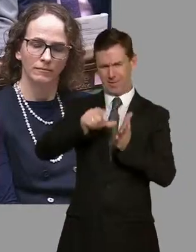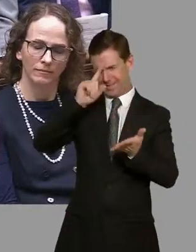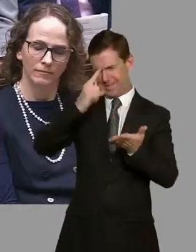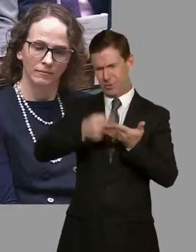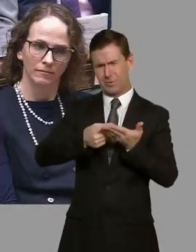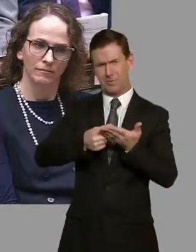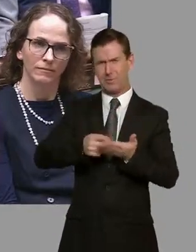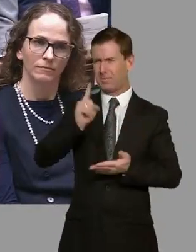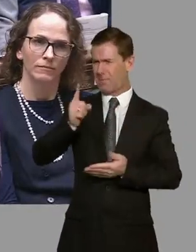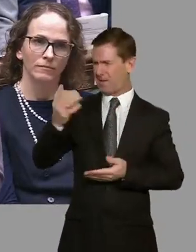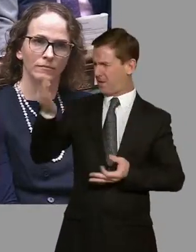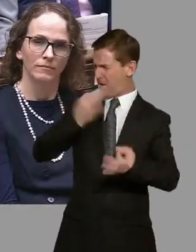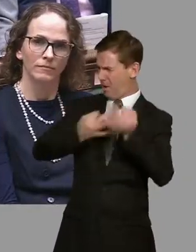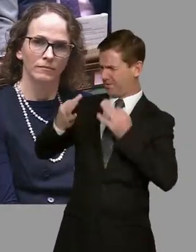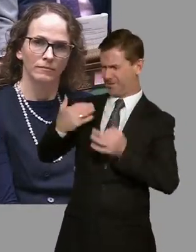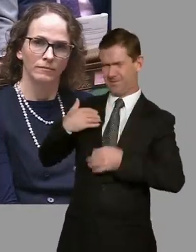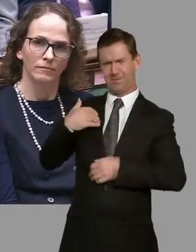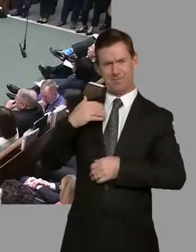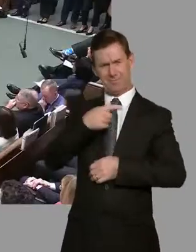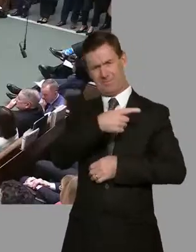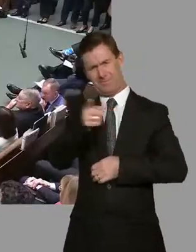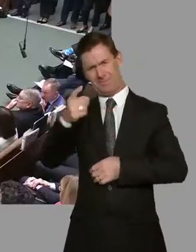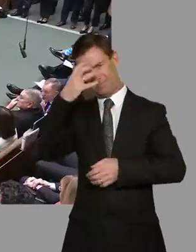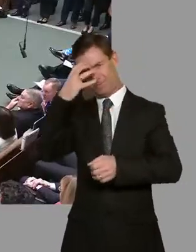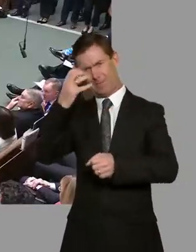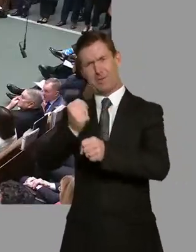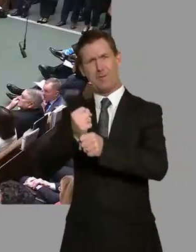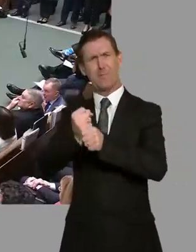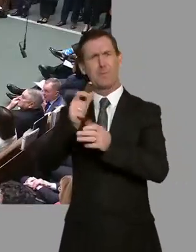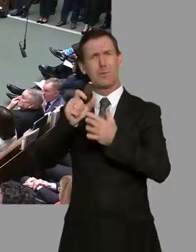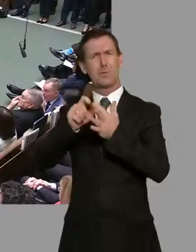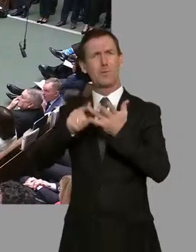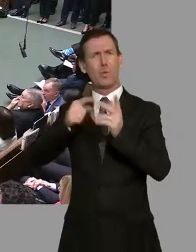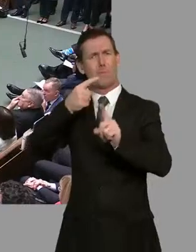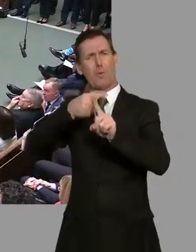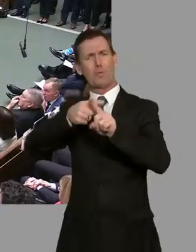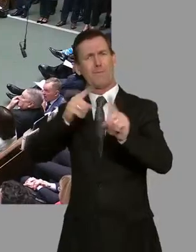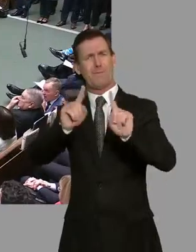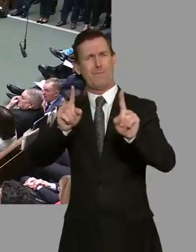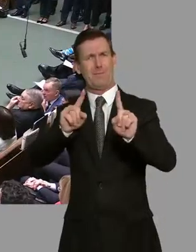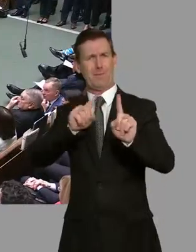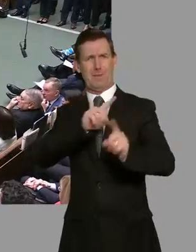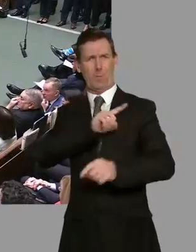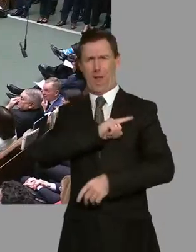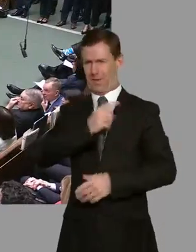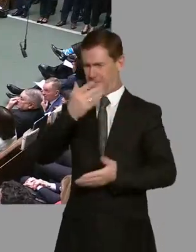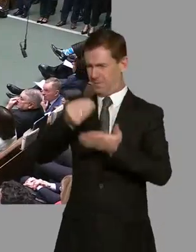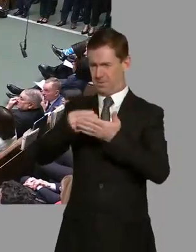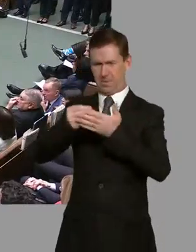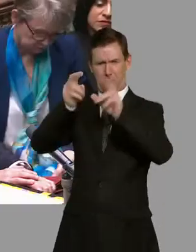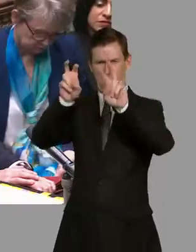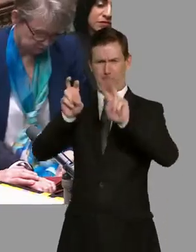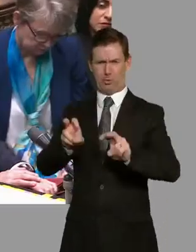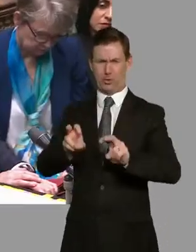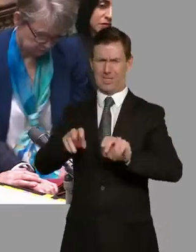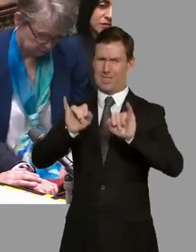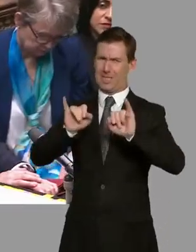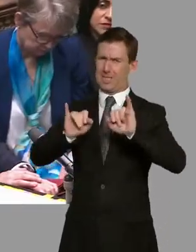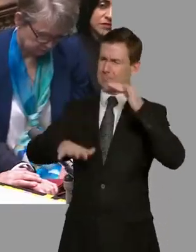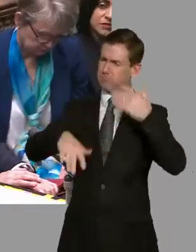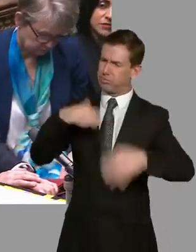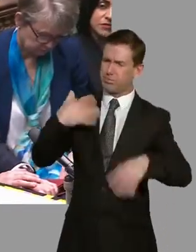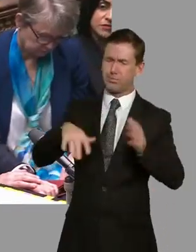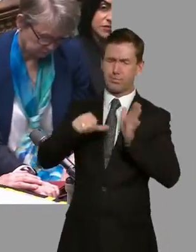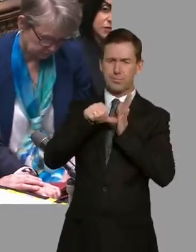overcome the negative impacts they're facing from the budget? Prime Minister. Thank you very much. Can I just address something I should have addressed to our leader,